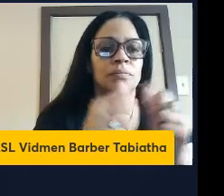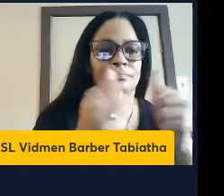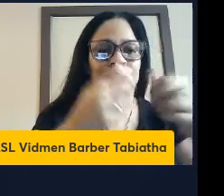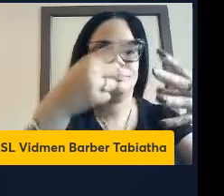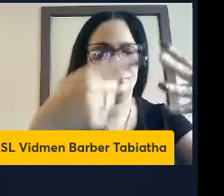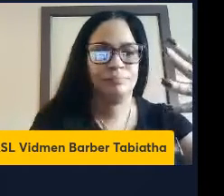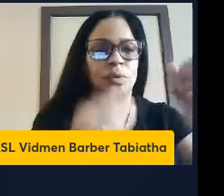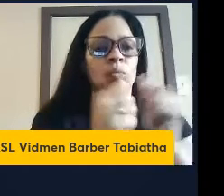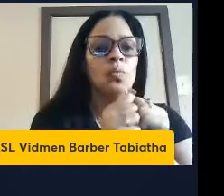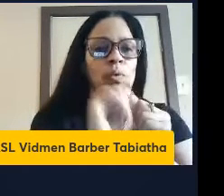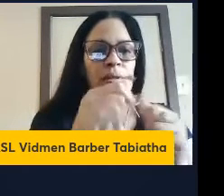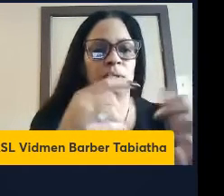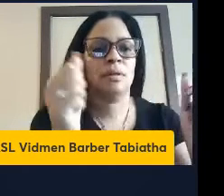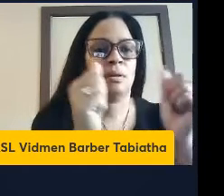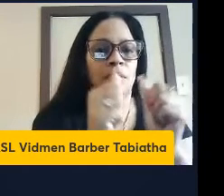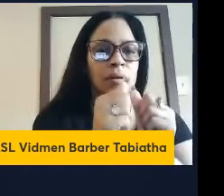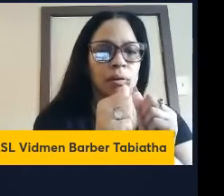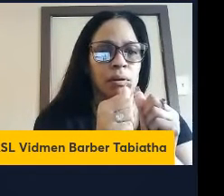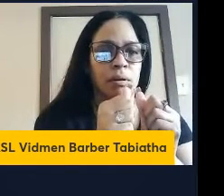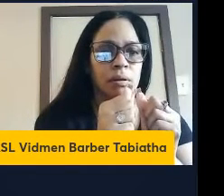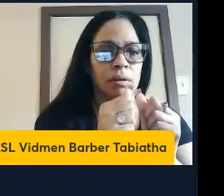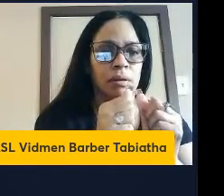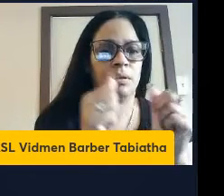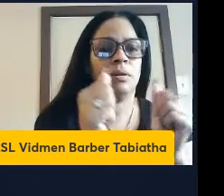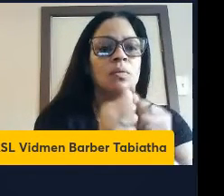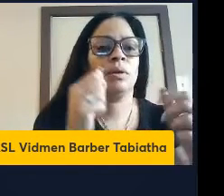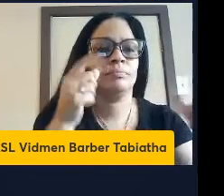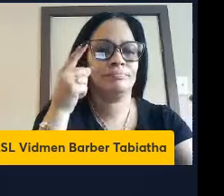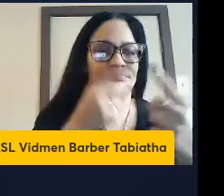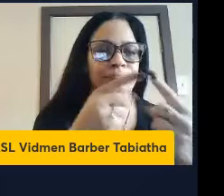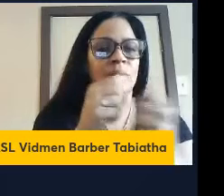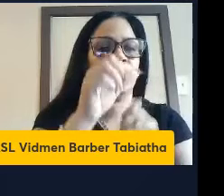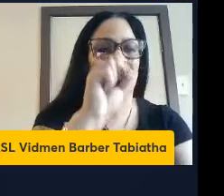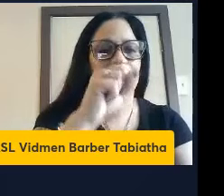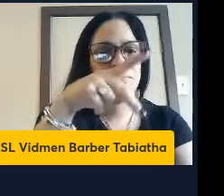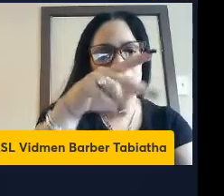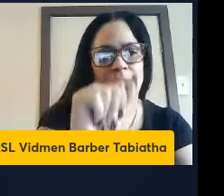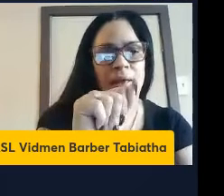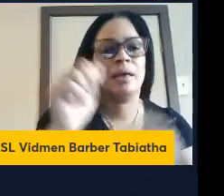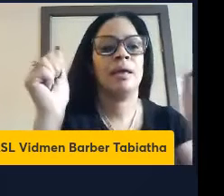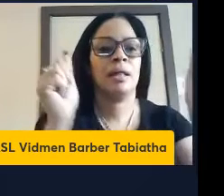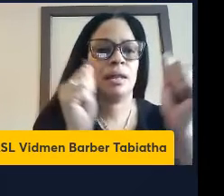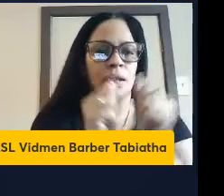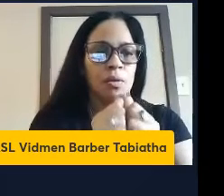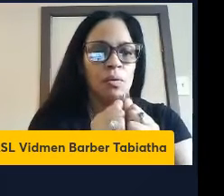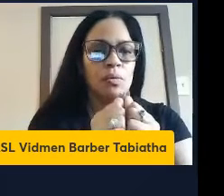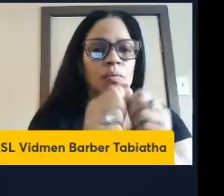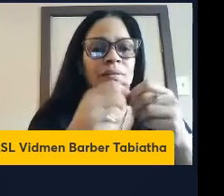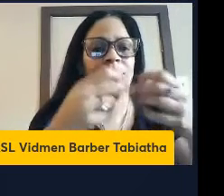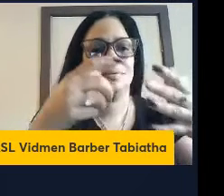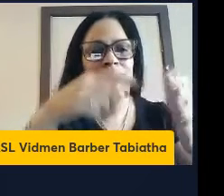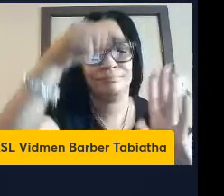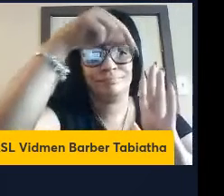And then we also had a cluster that was targeting ESPA that was associated with progressors.